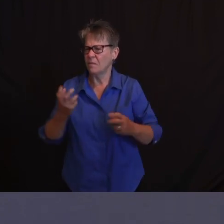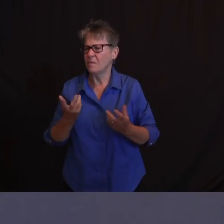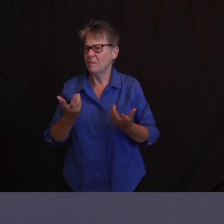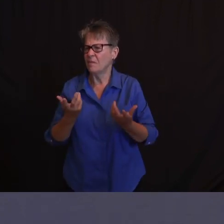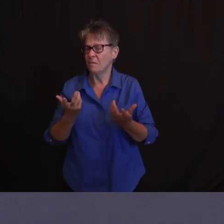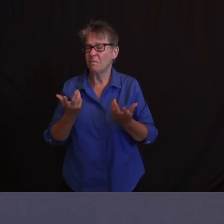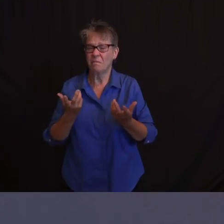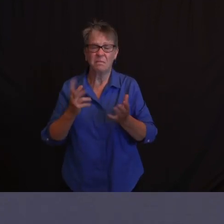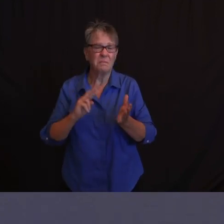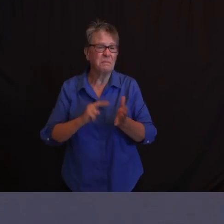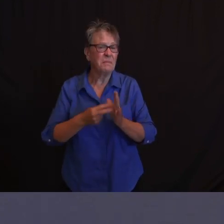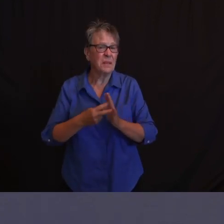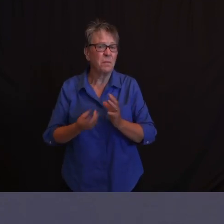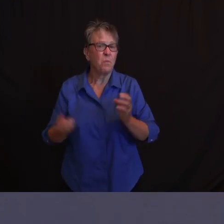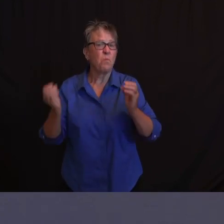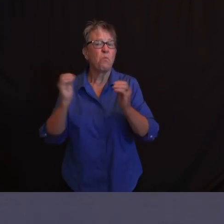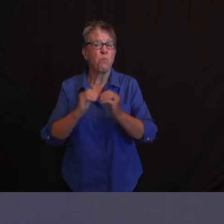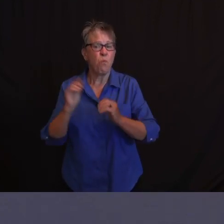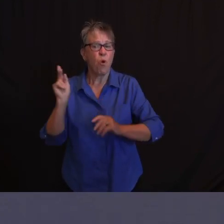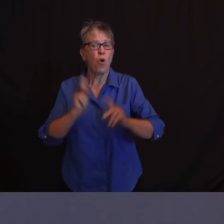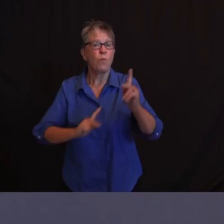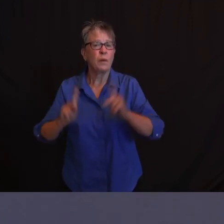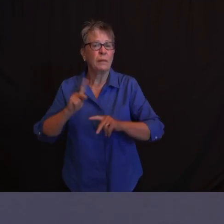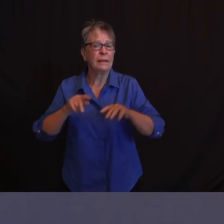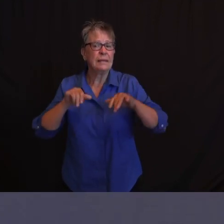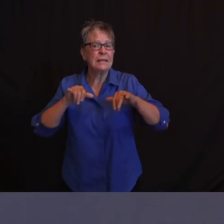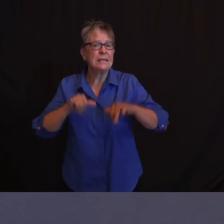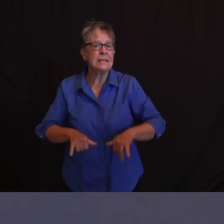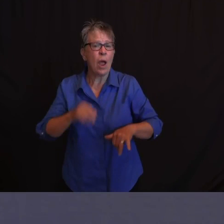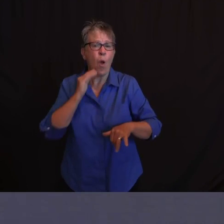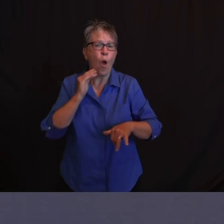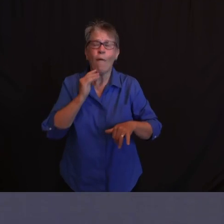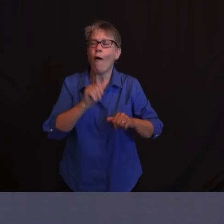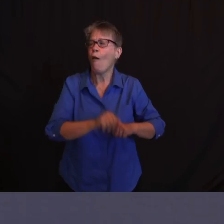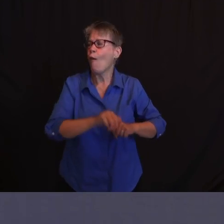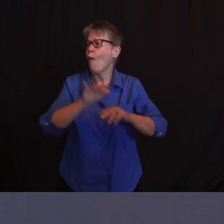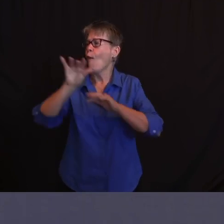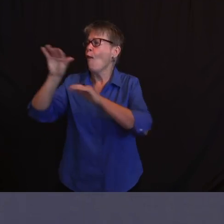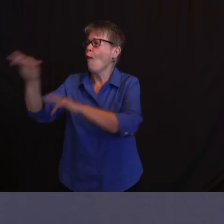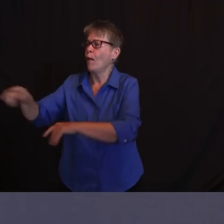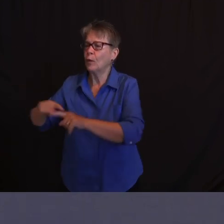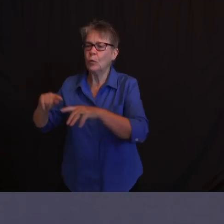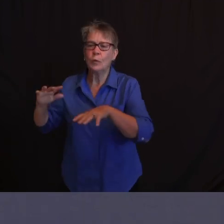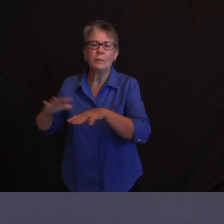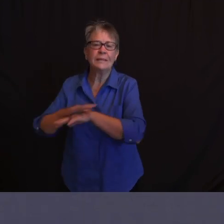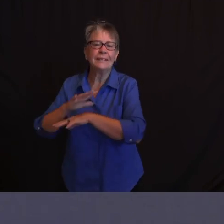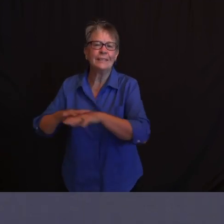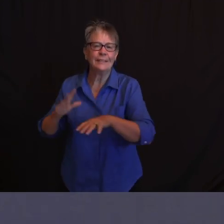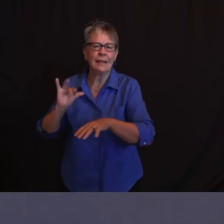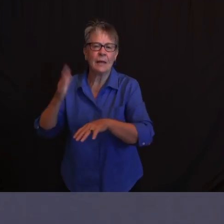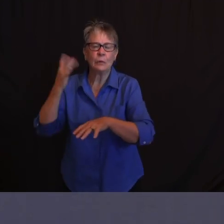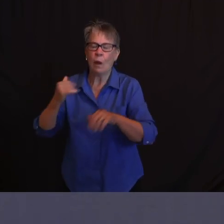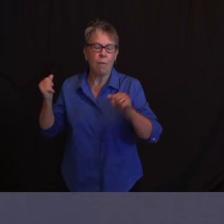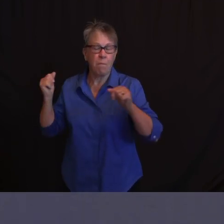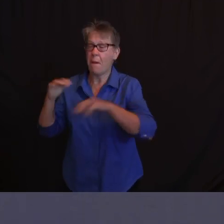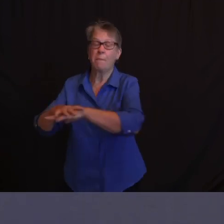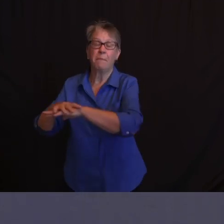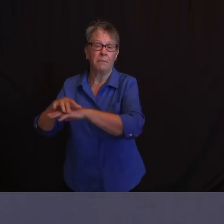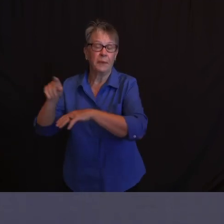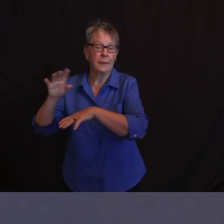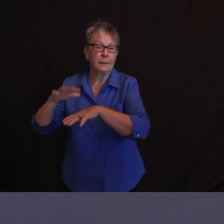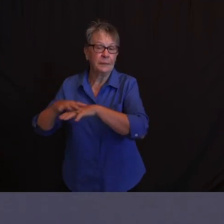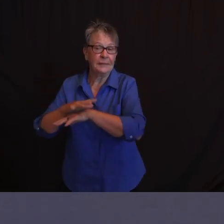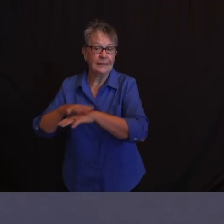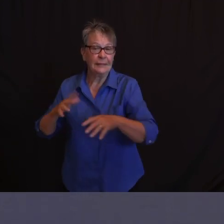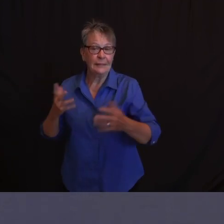going to our lakes. So we've got a demand unlike any time that we've ever had. And again, we've